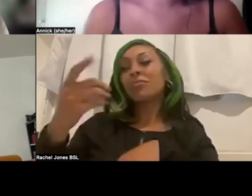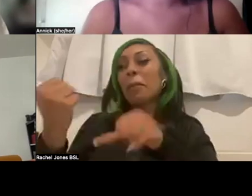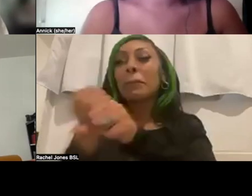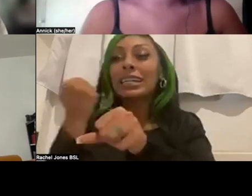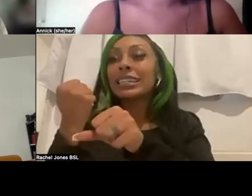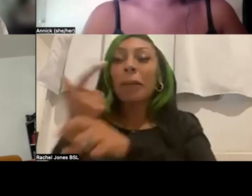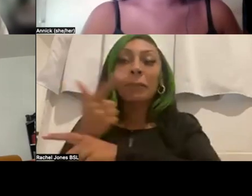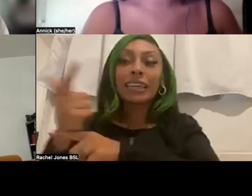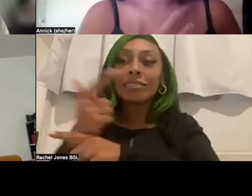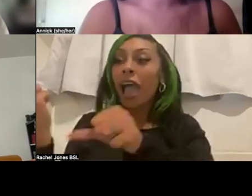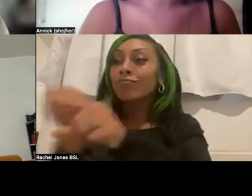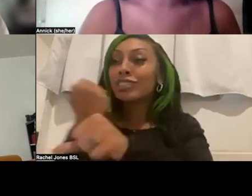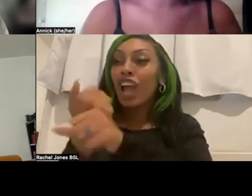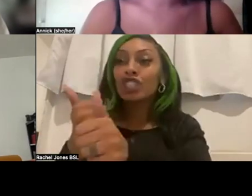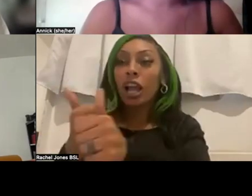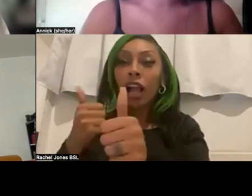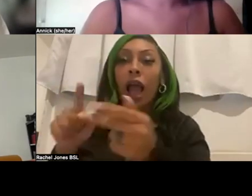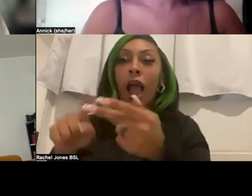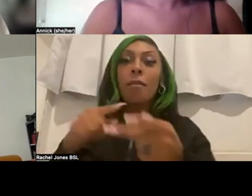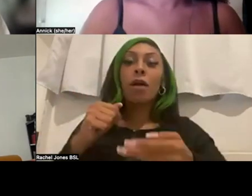community organizing project, their own choir,